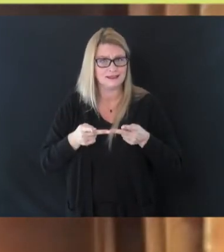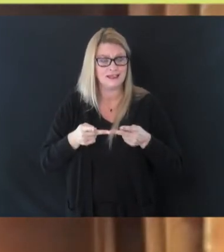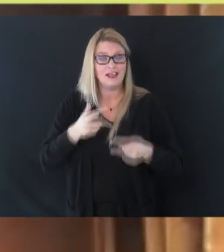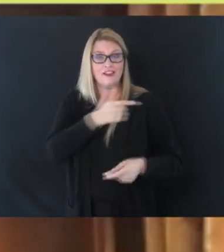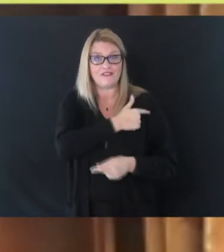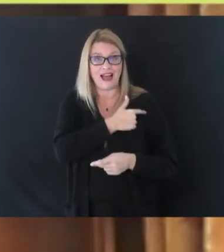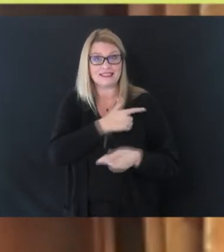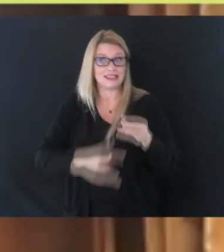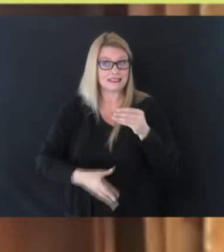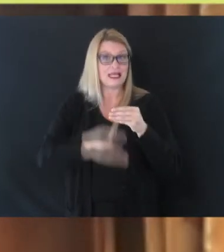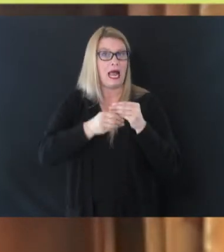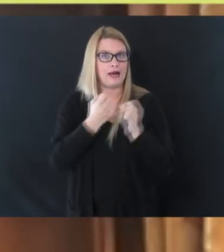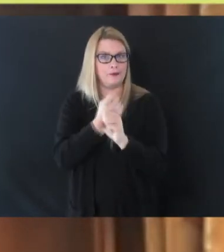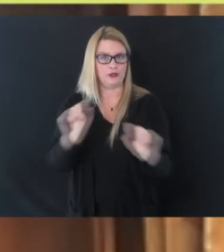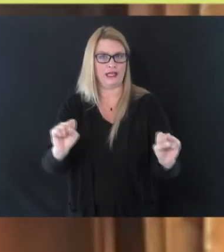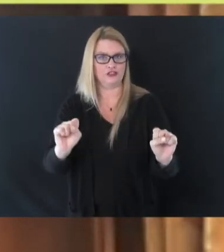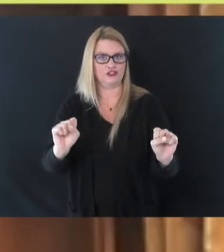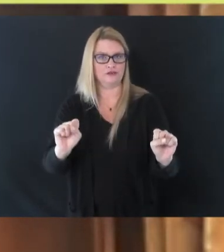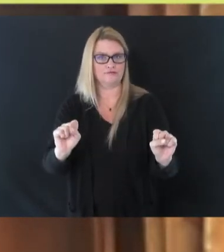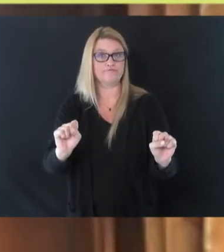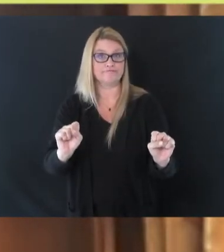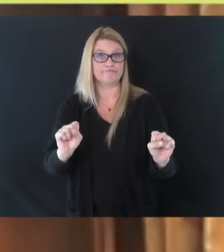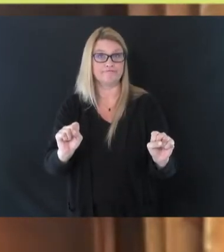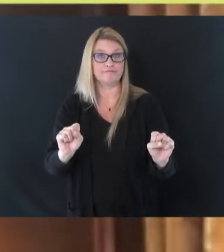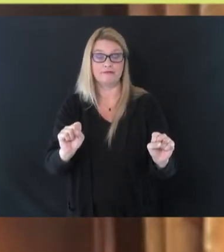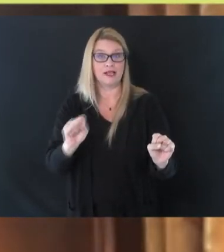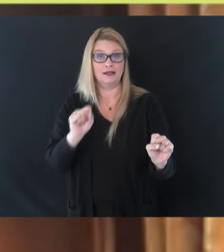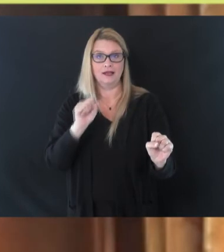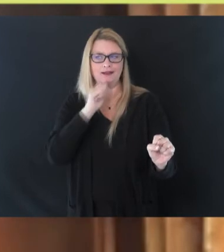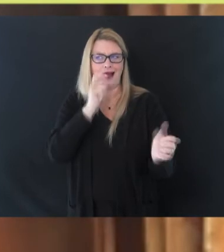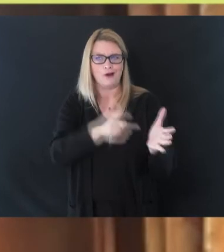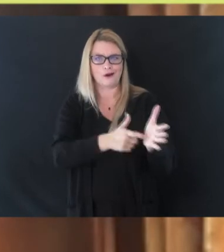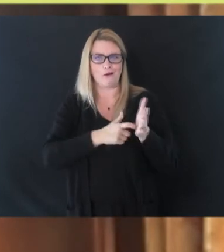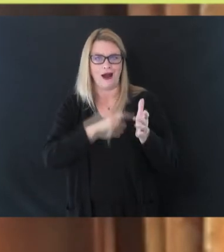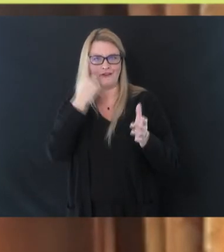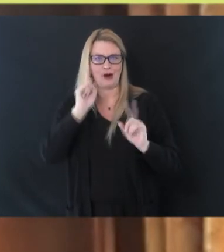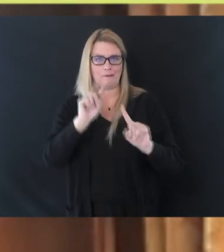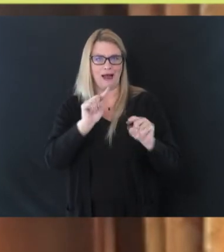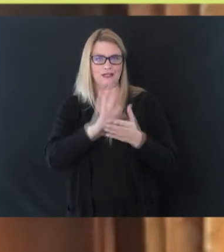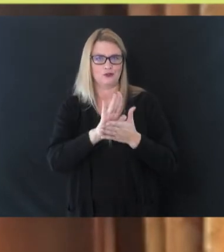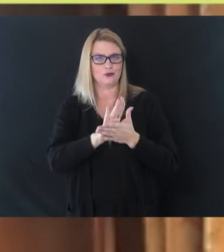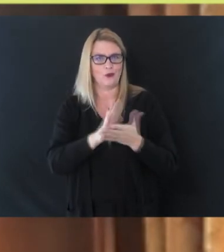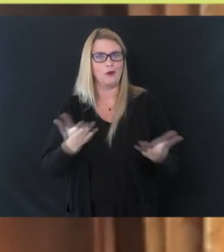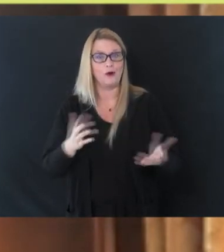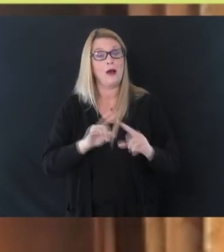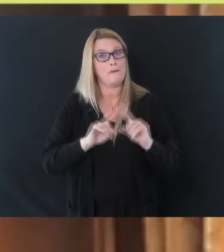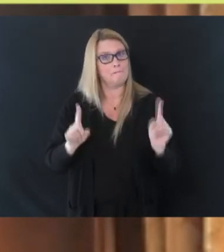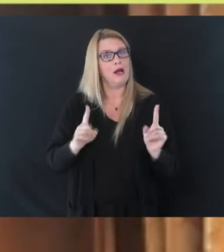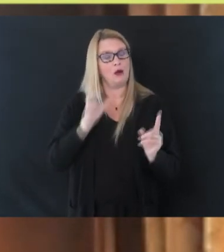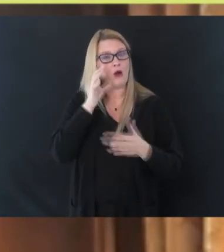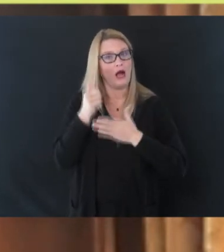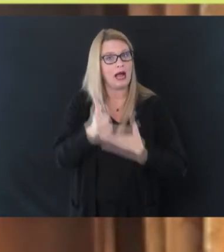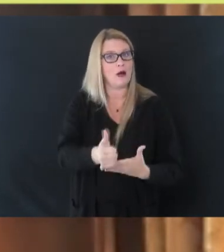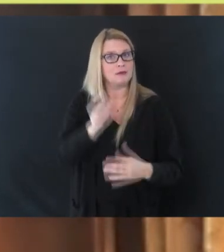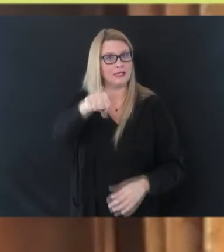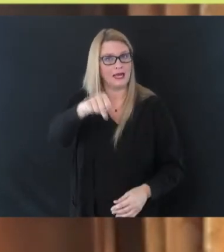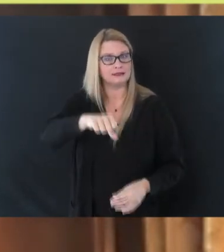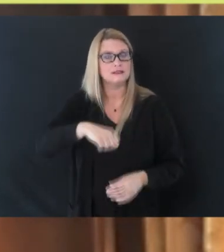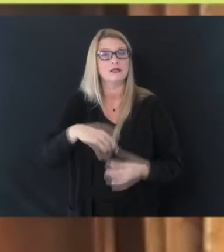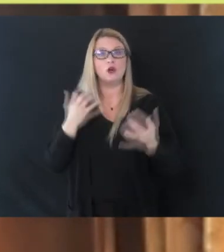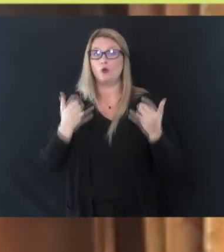a requirement to get back in the classroom. And certainly we want to vaccinate all West Virginians, but right now we just have a shortage